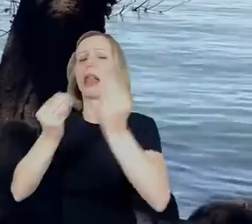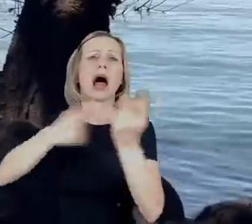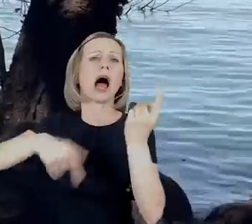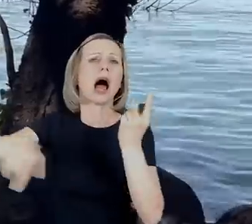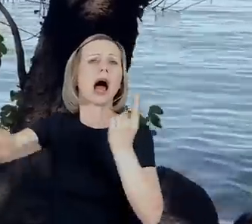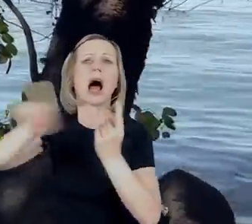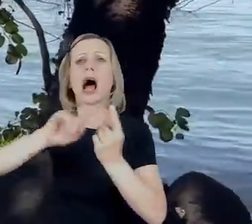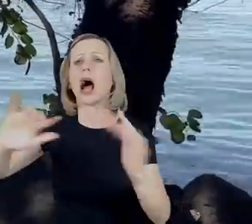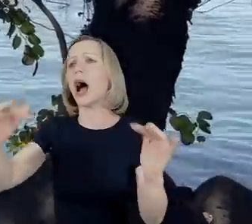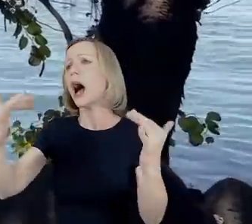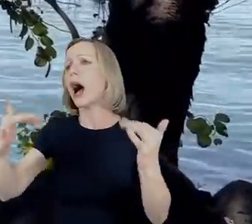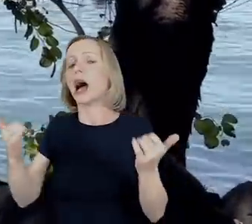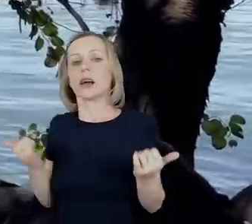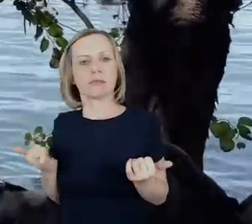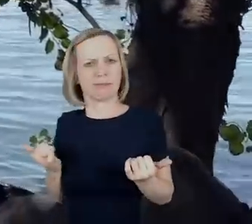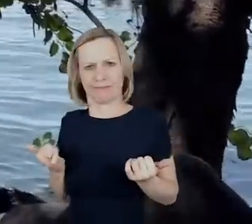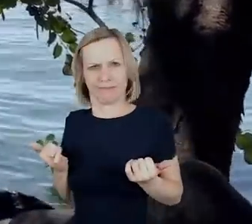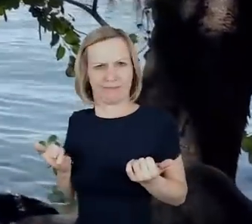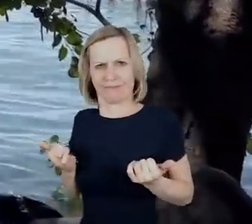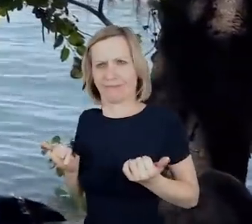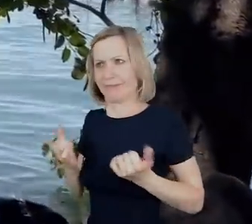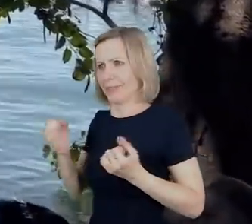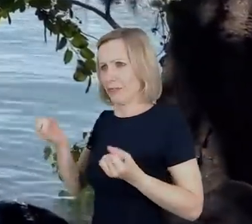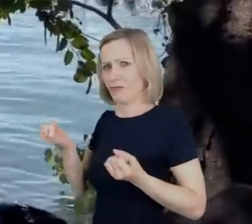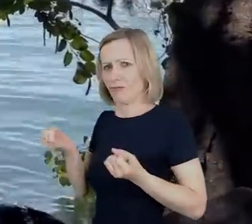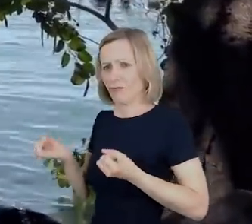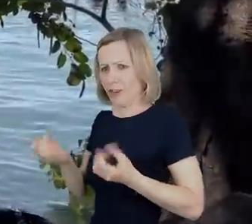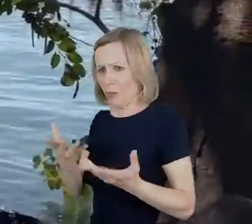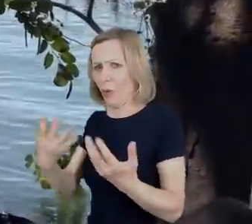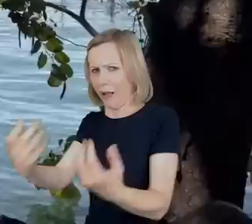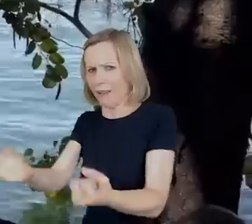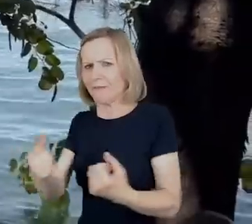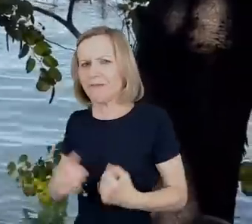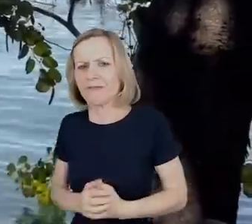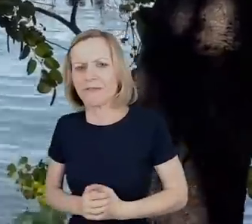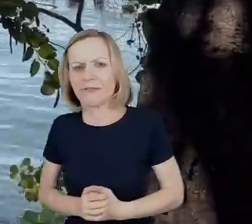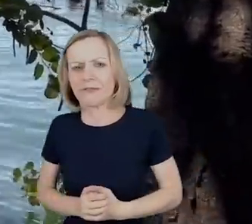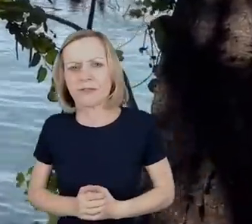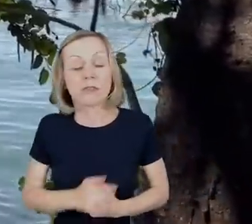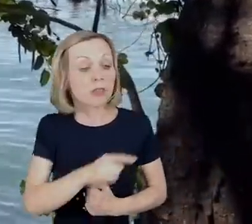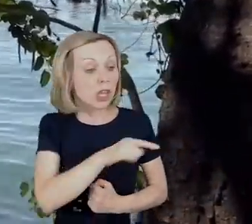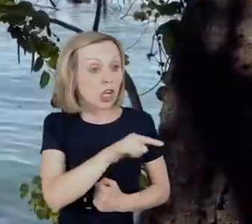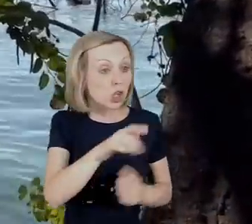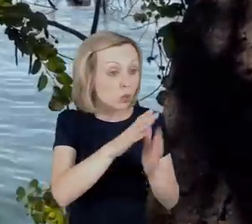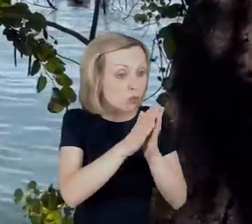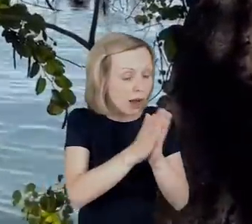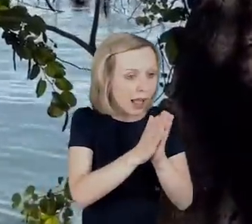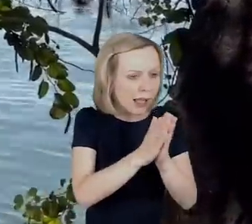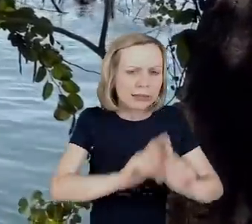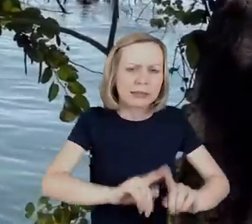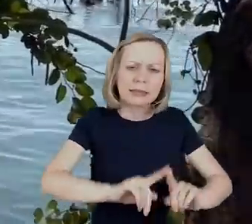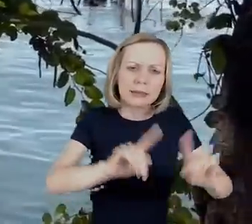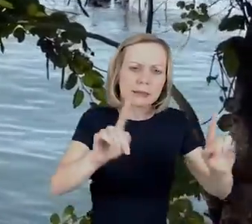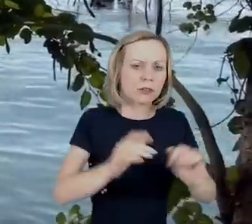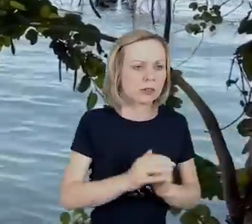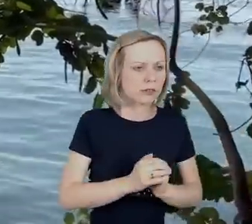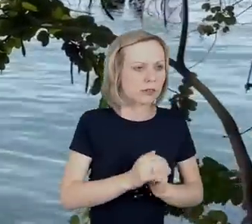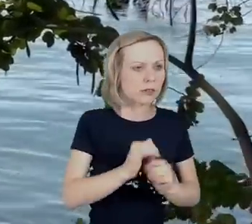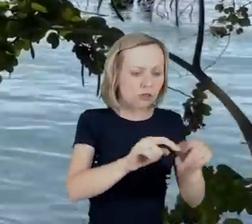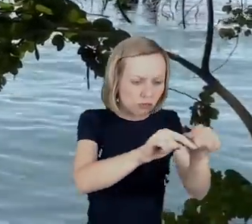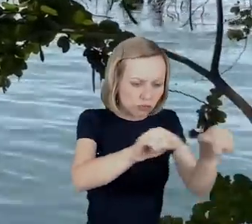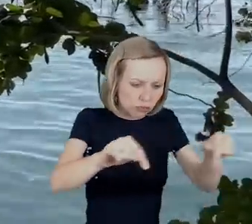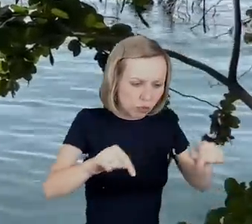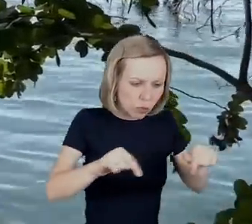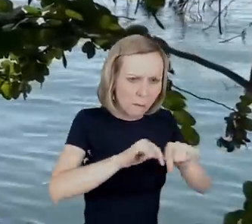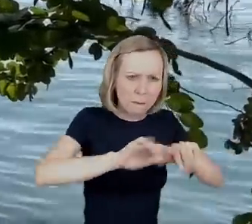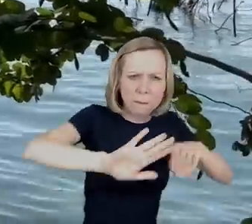by others. Truly, I tell you, they have received their reward. But whenever you pray, go into your